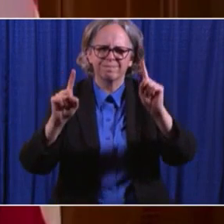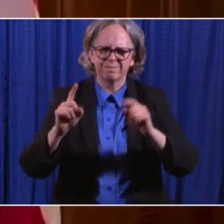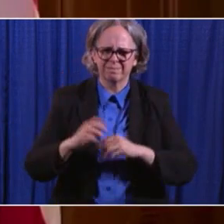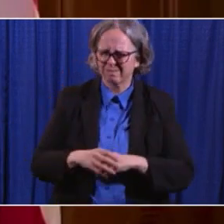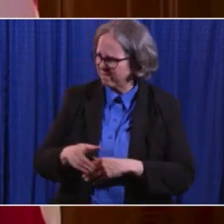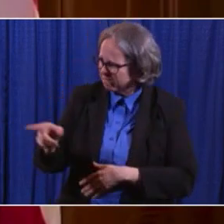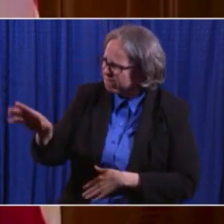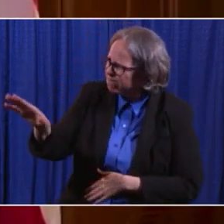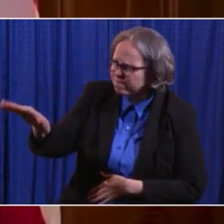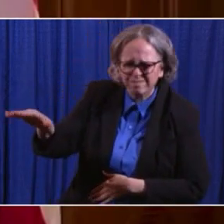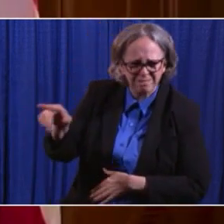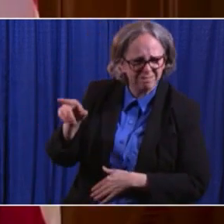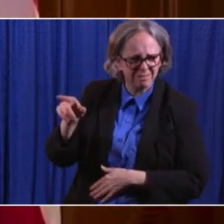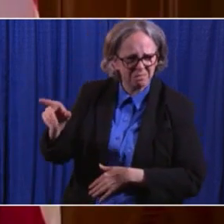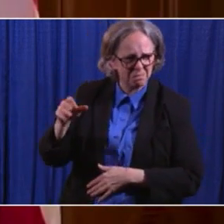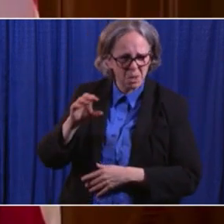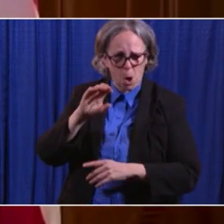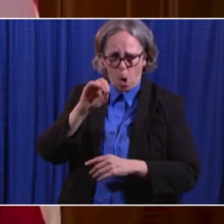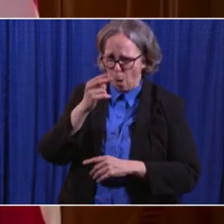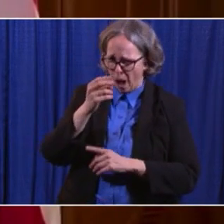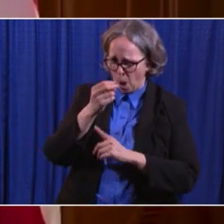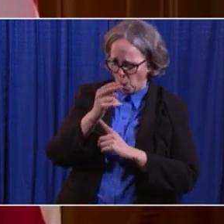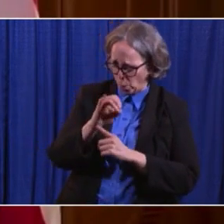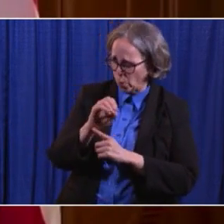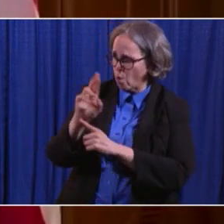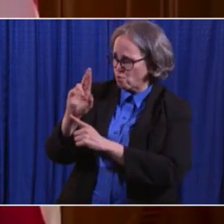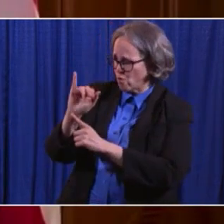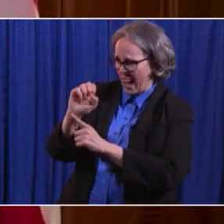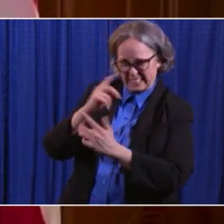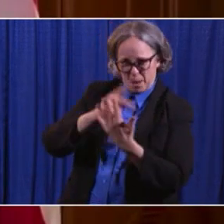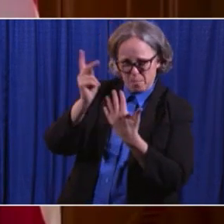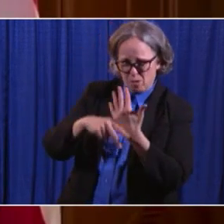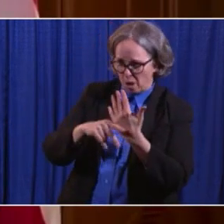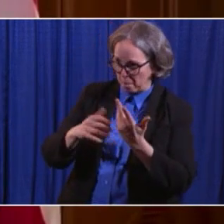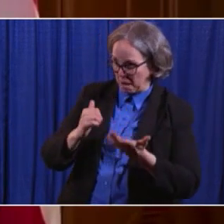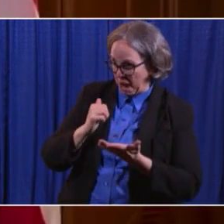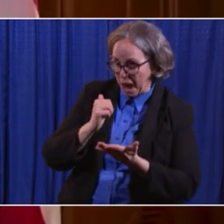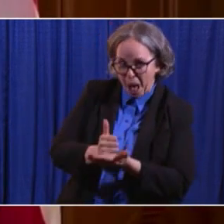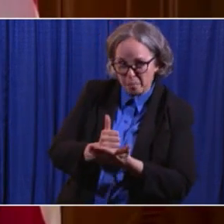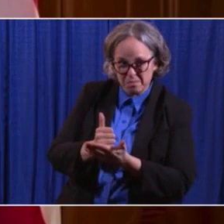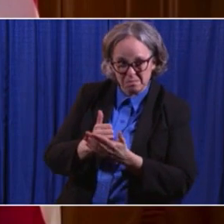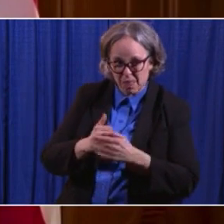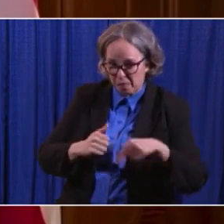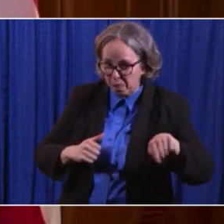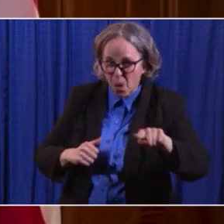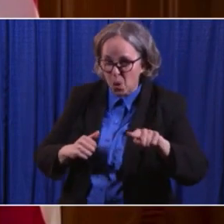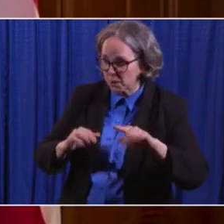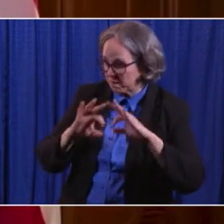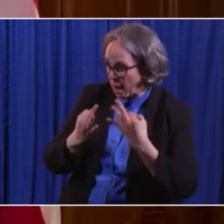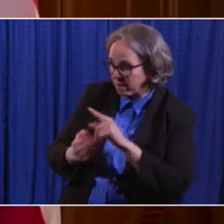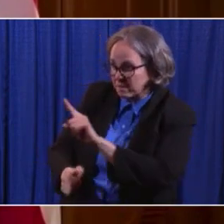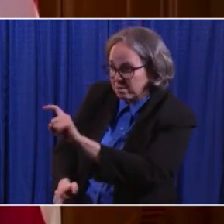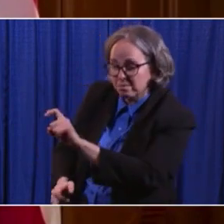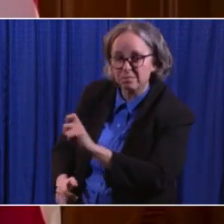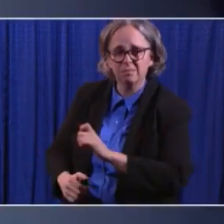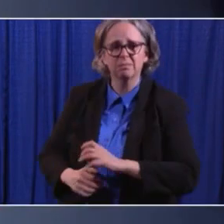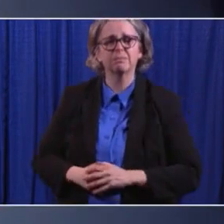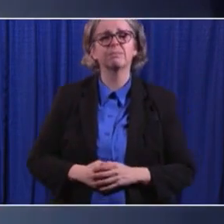and the coordination might be helpful in this regard.